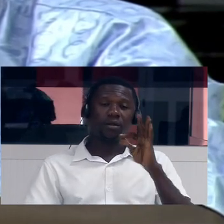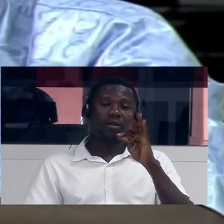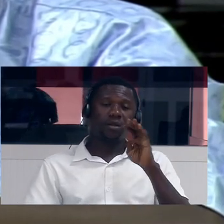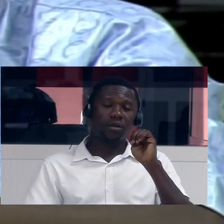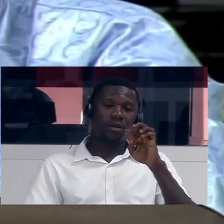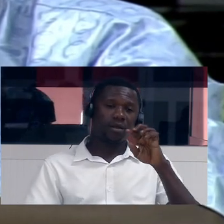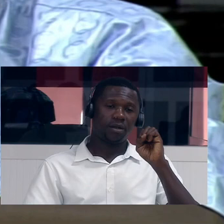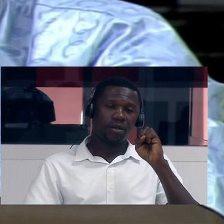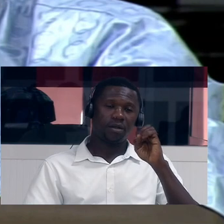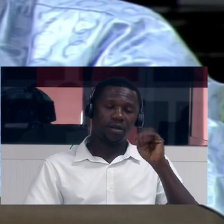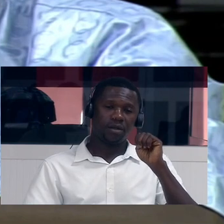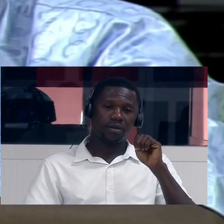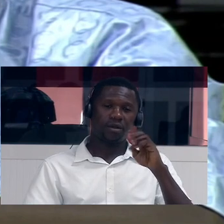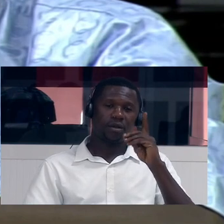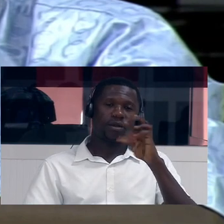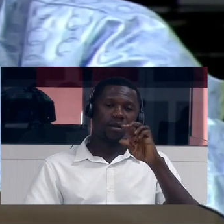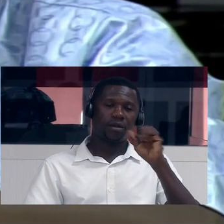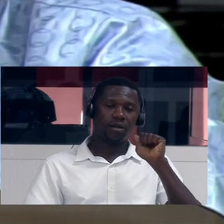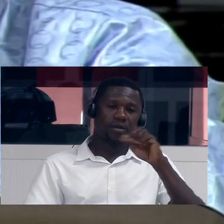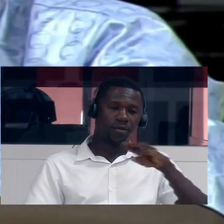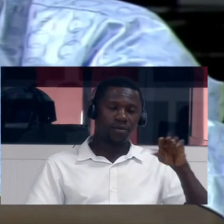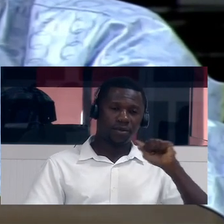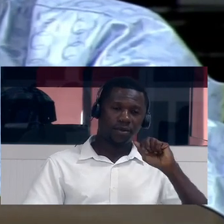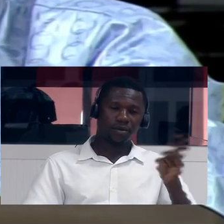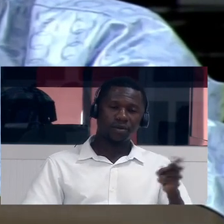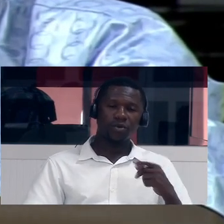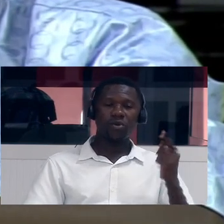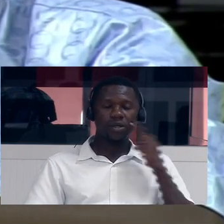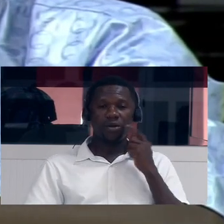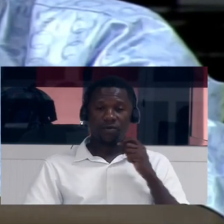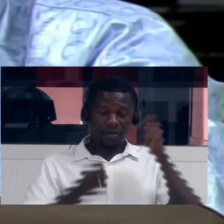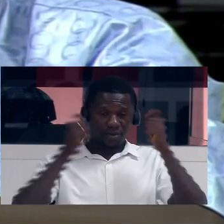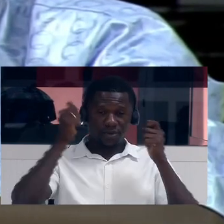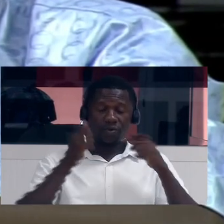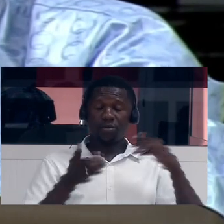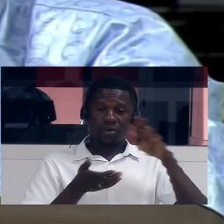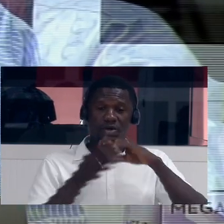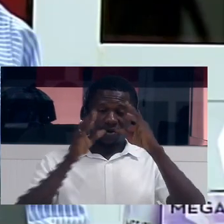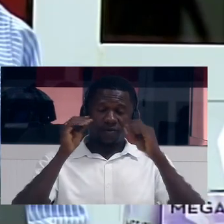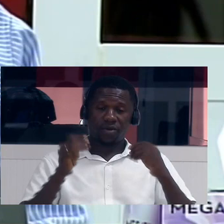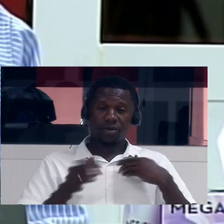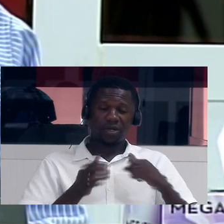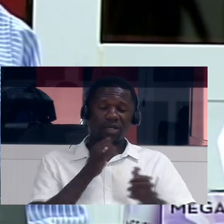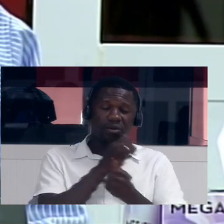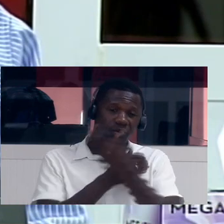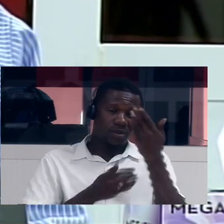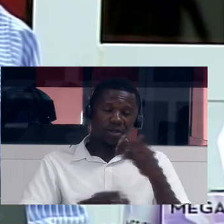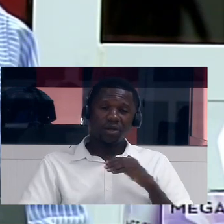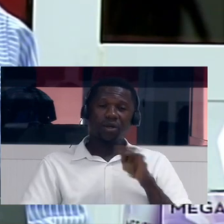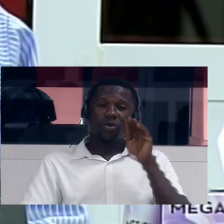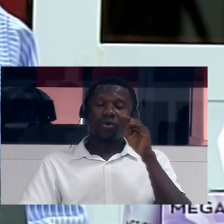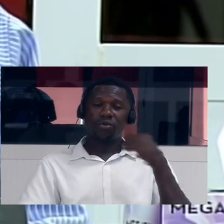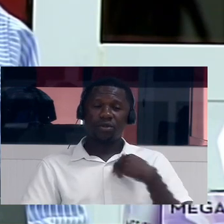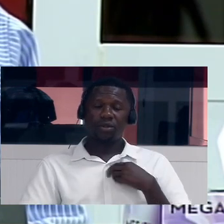day of the demonstration, whilst in my office on that early morning, she called me. IG, I said, who's that? Oh, Piers. I